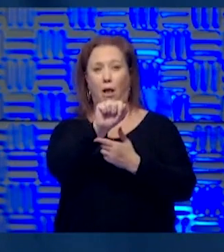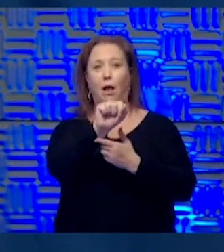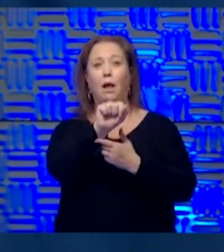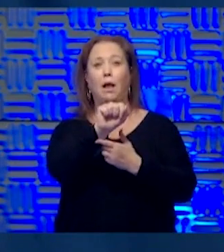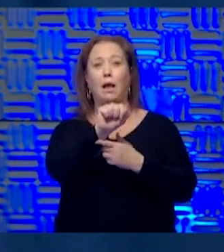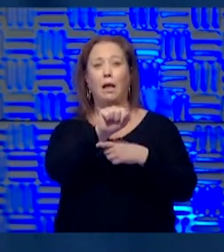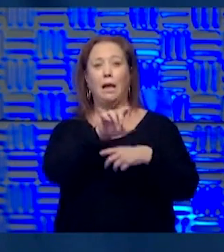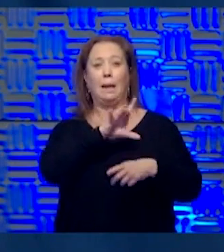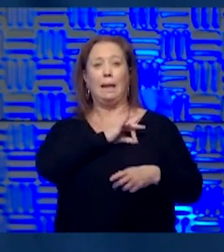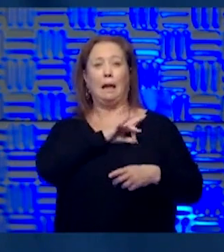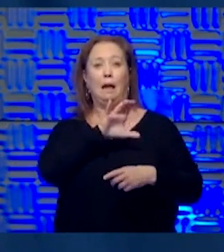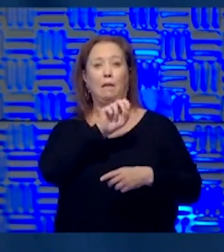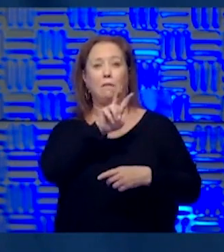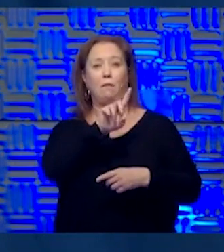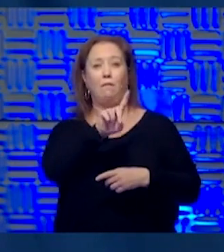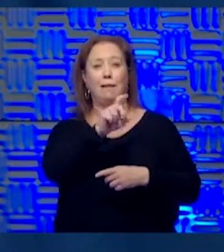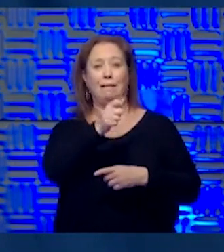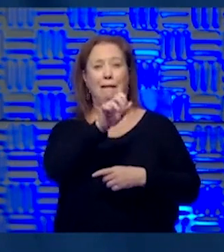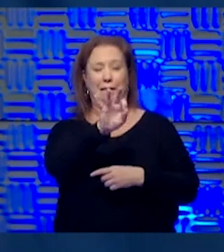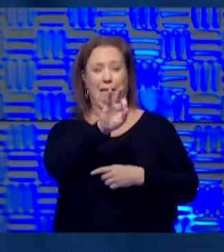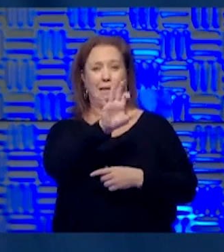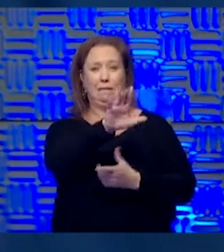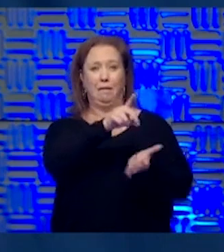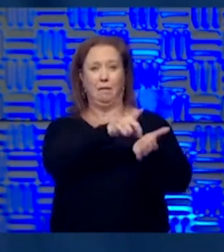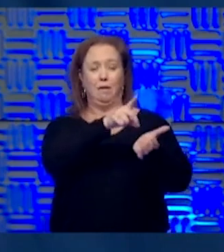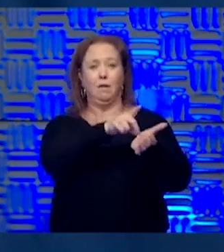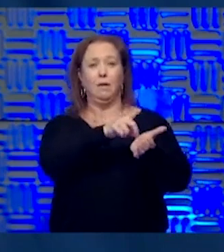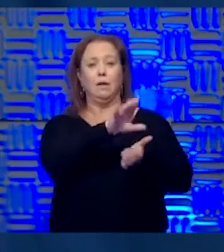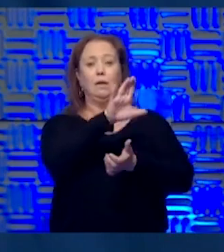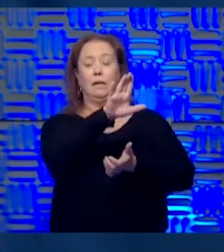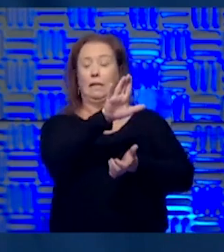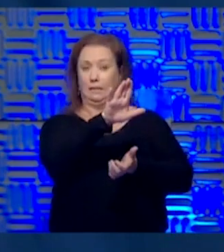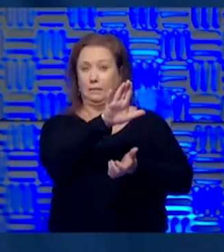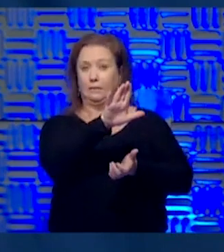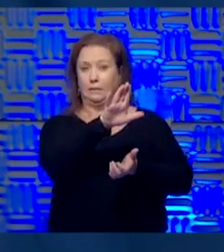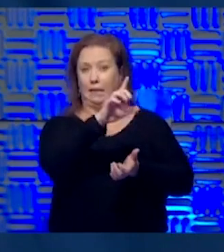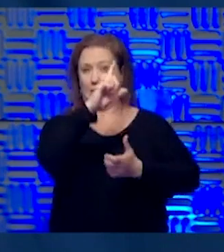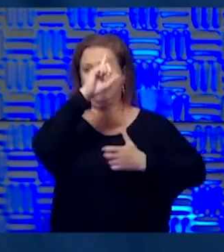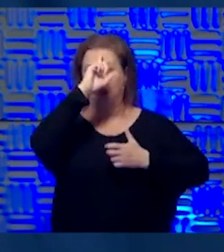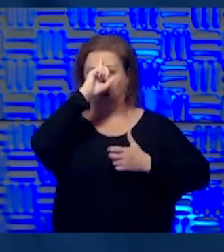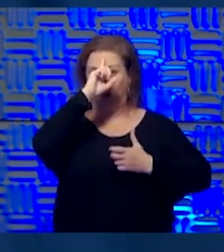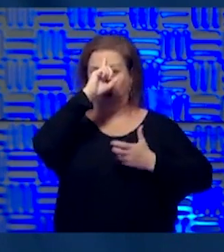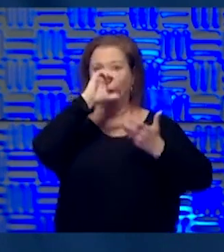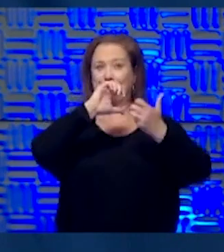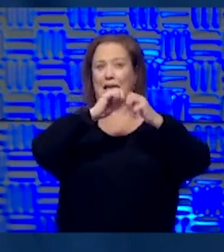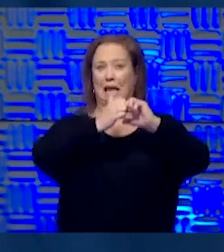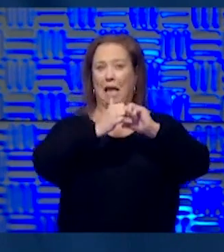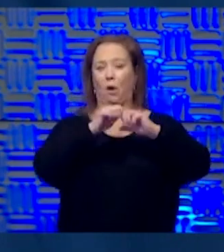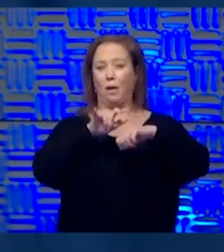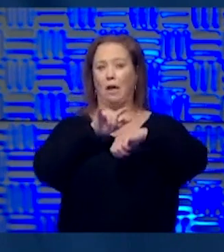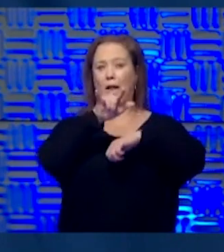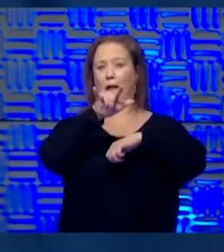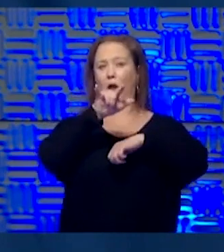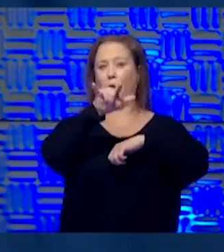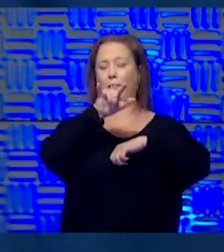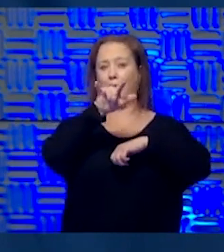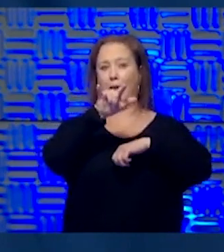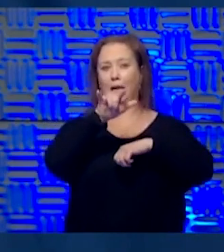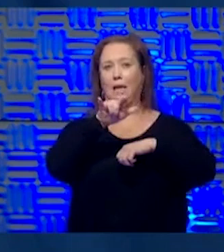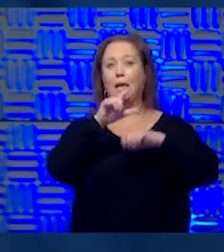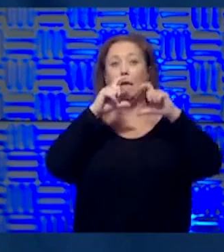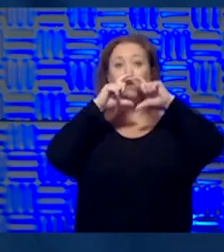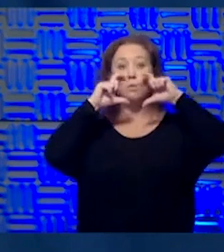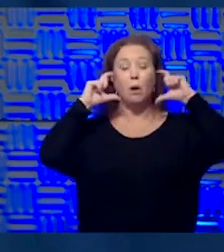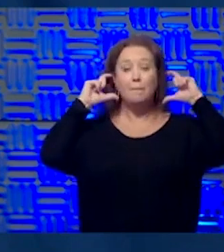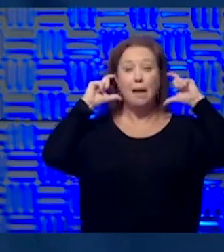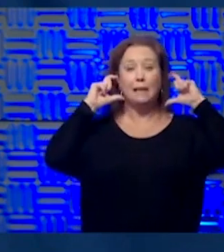catch COVID-19. His biggest thought about how he got it was maybe on an airplane, even though he was wearing a